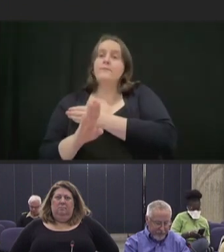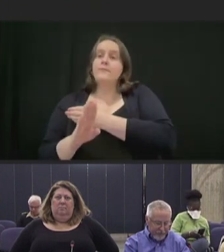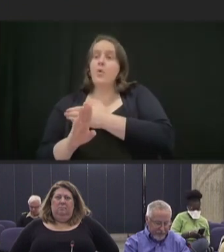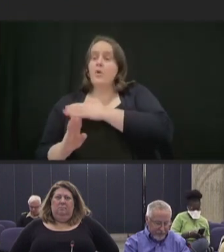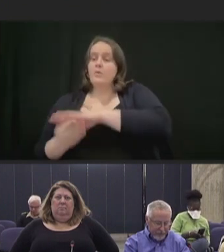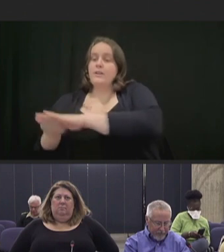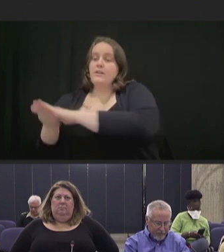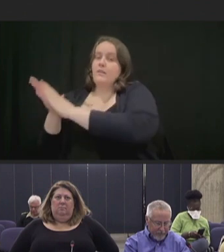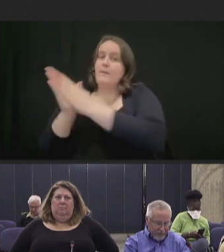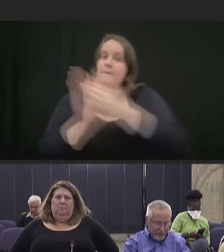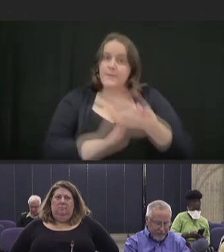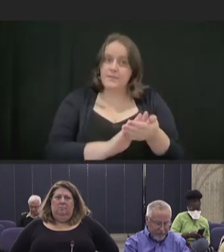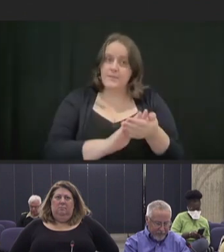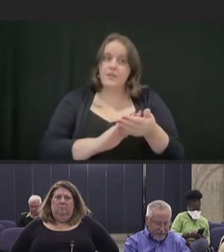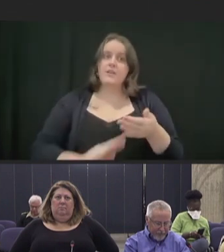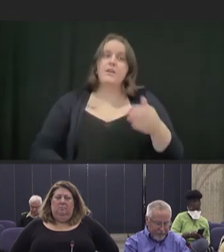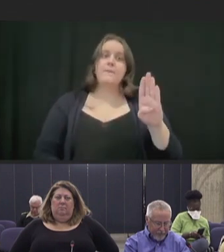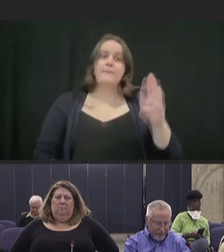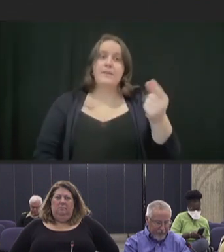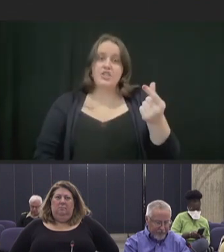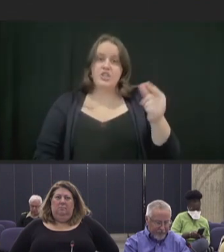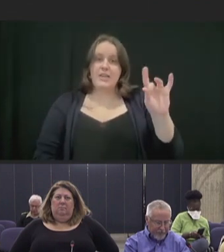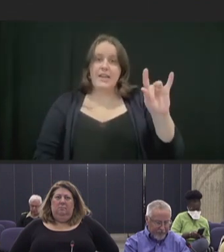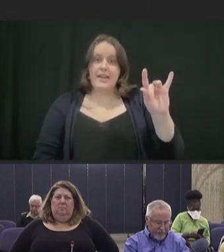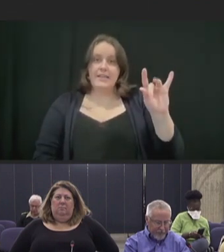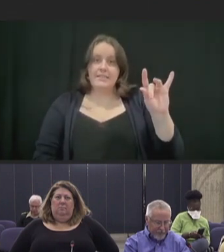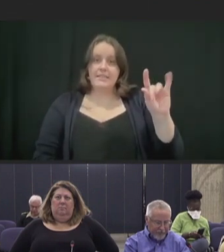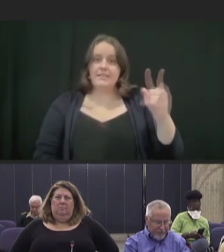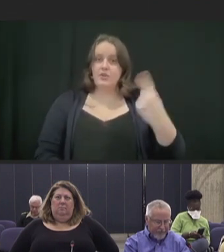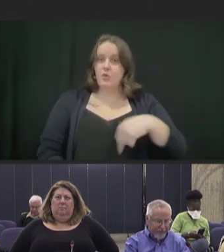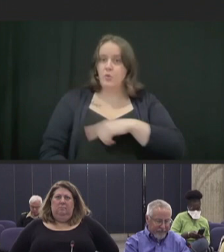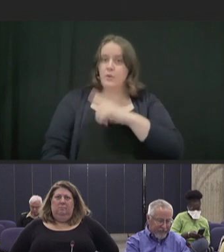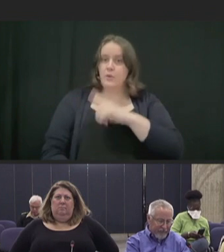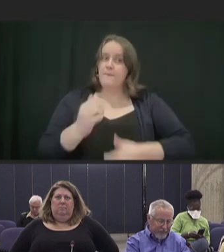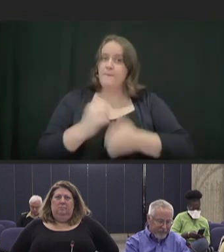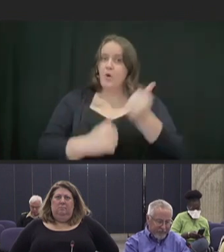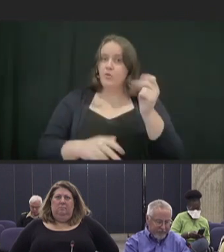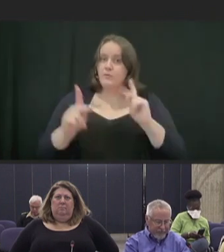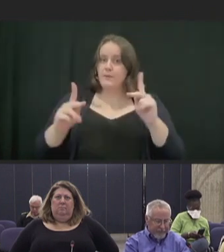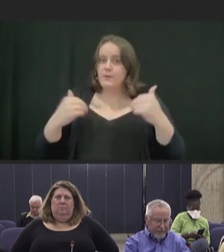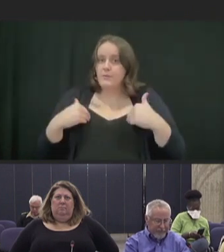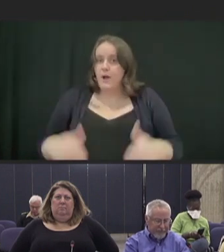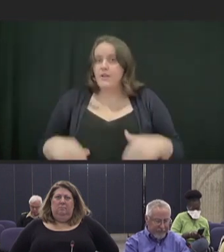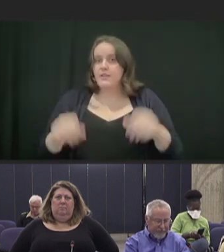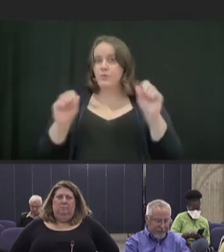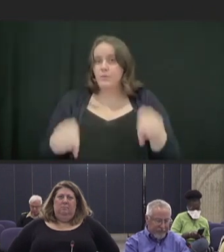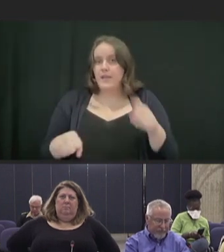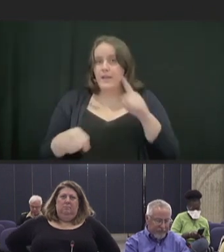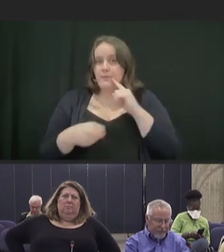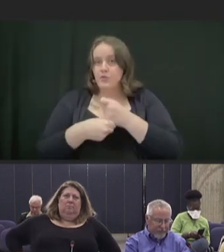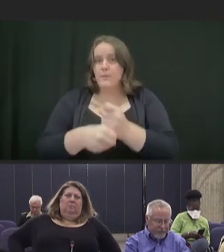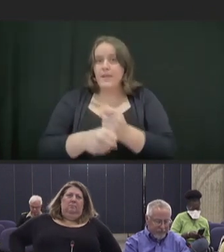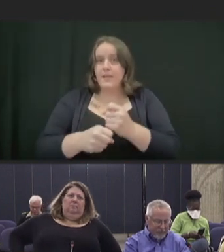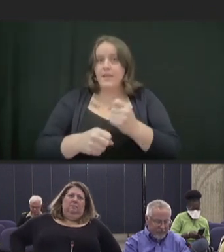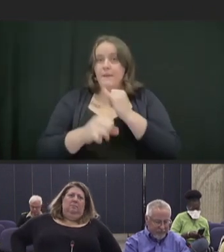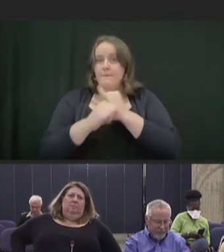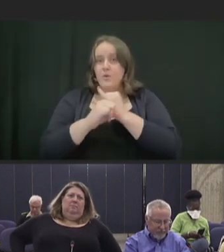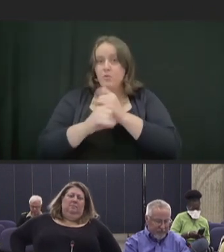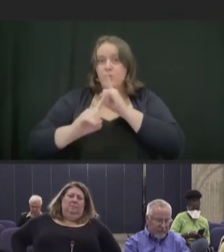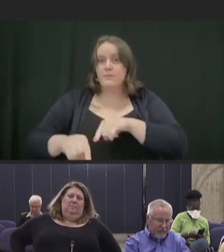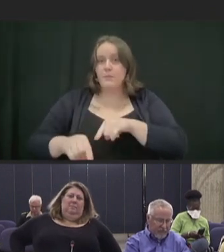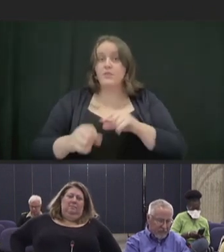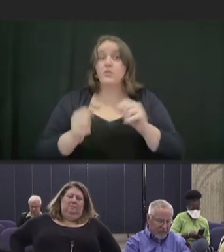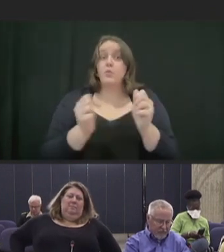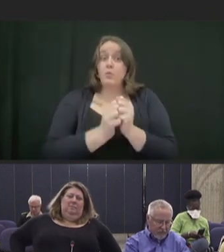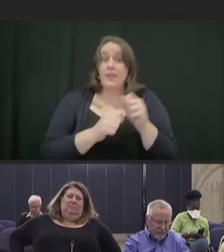think most people should be able to make a BG18 class response. So we think it's a good vaccine target. And the one